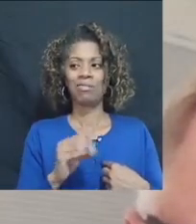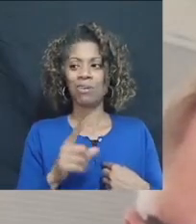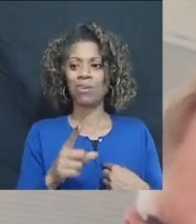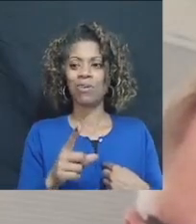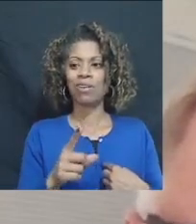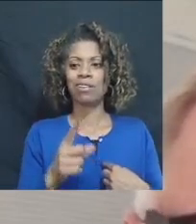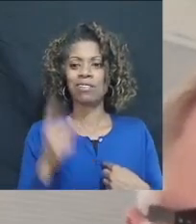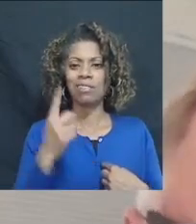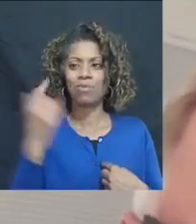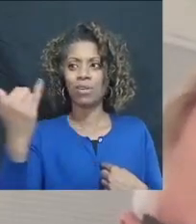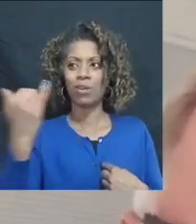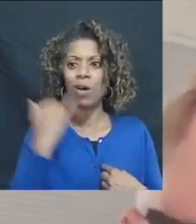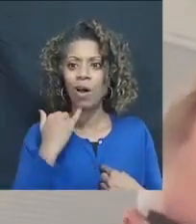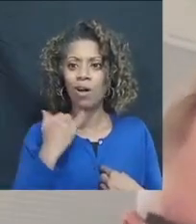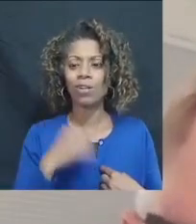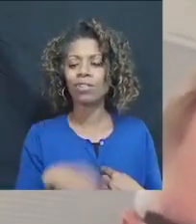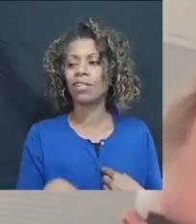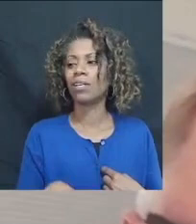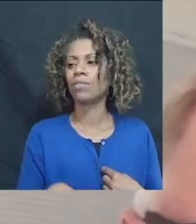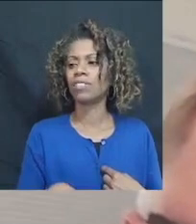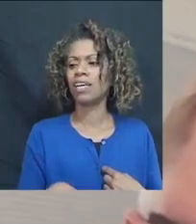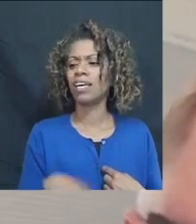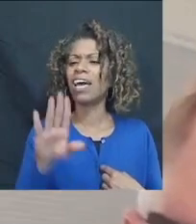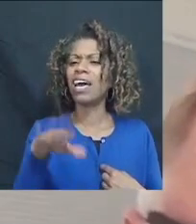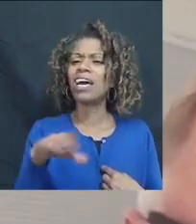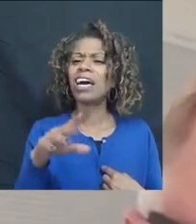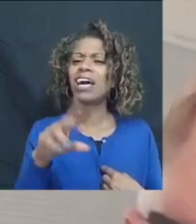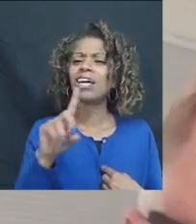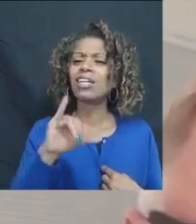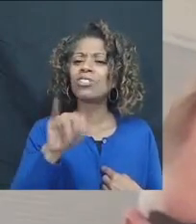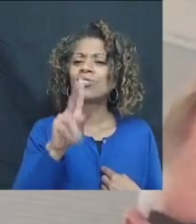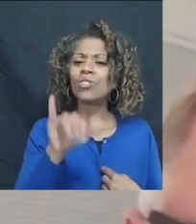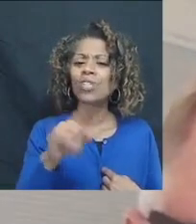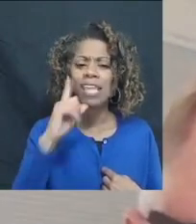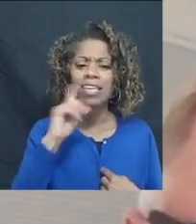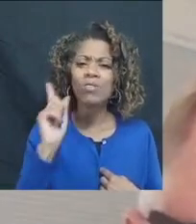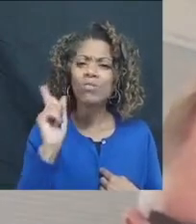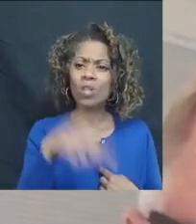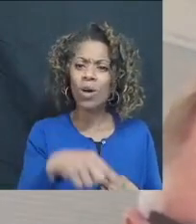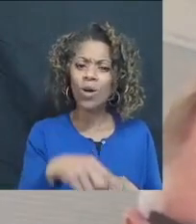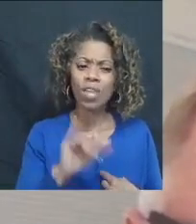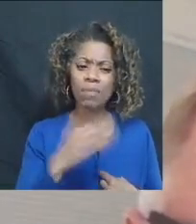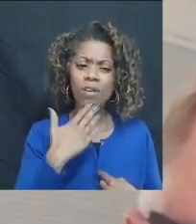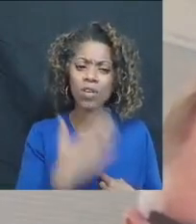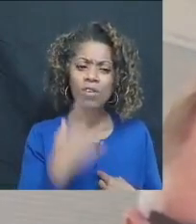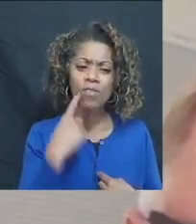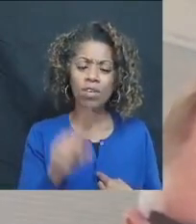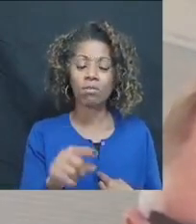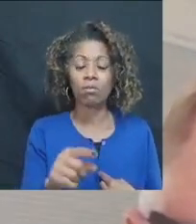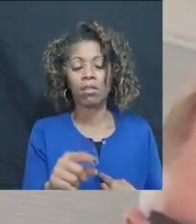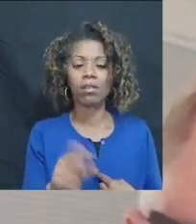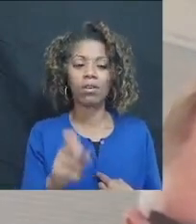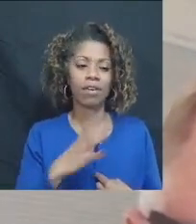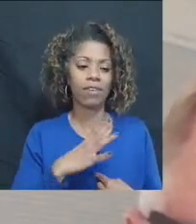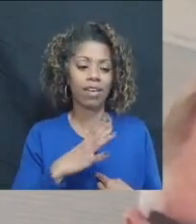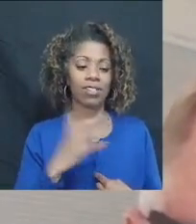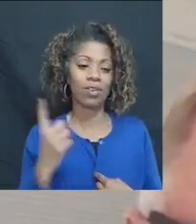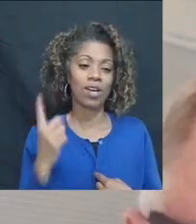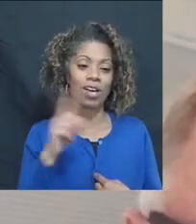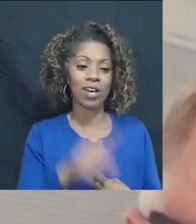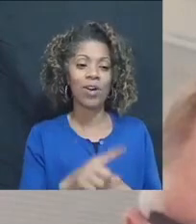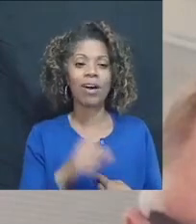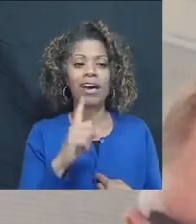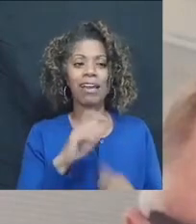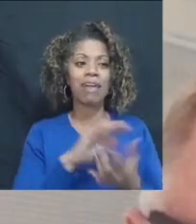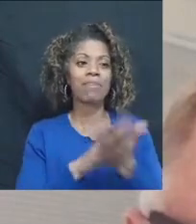Dr. Judy in the state of Indiana, and would get, you know, all kinds of questions from people in the community